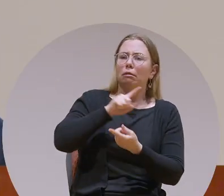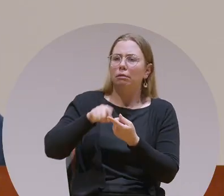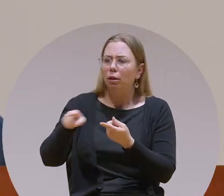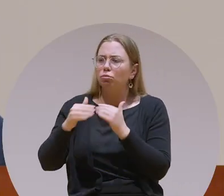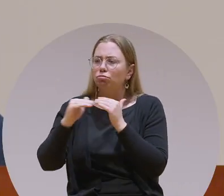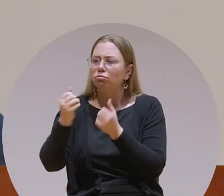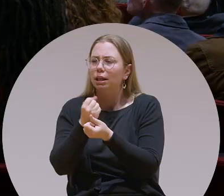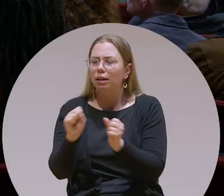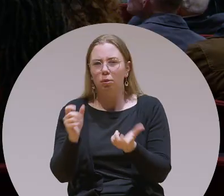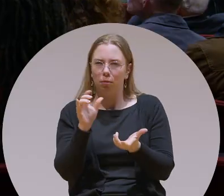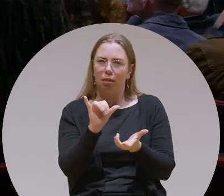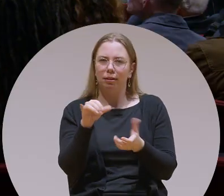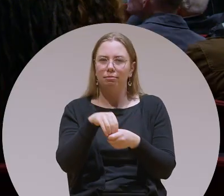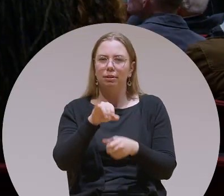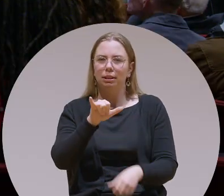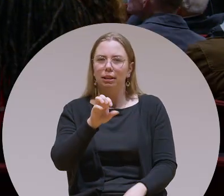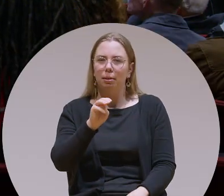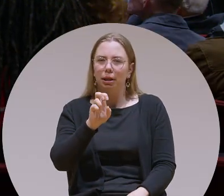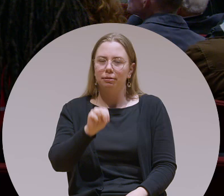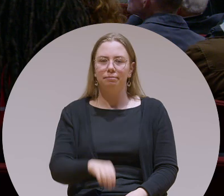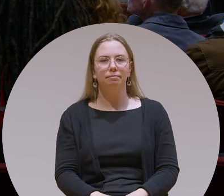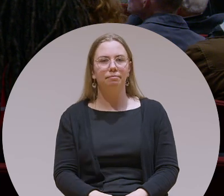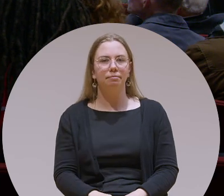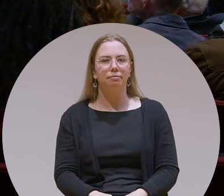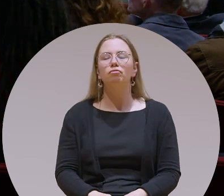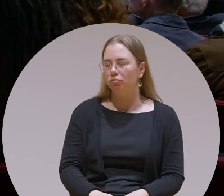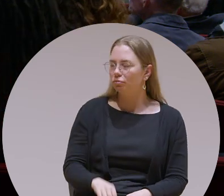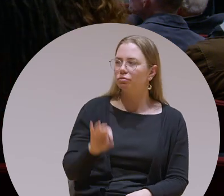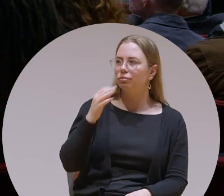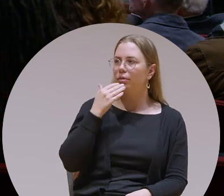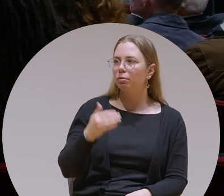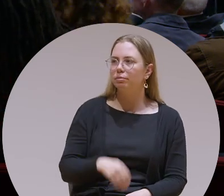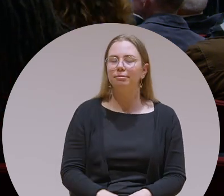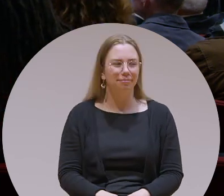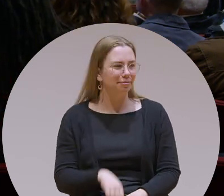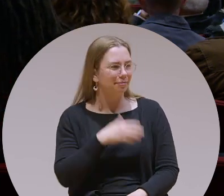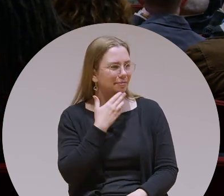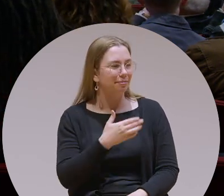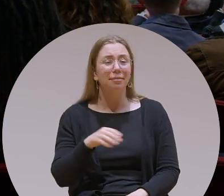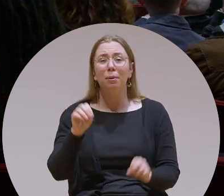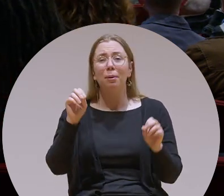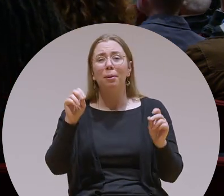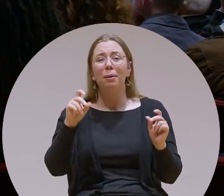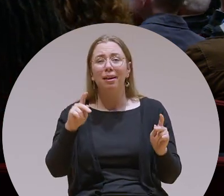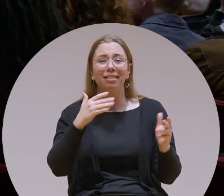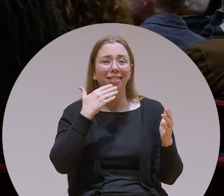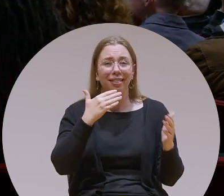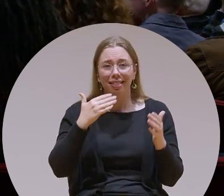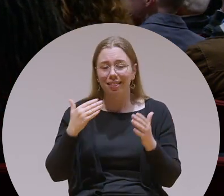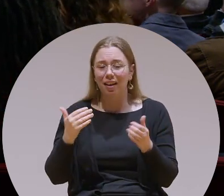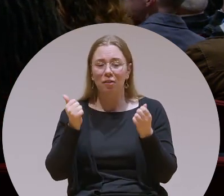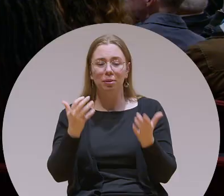Yemen itself. Thank you. Thank you. All right, thank you. Thank you very much